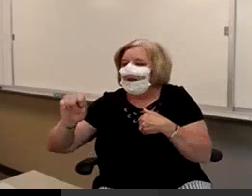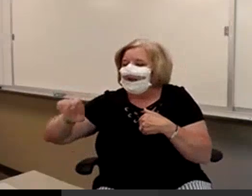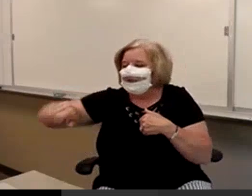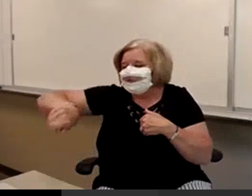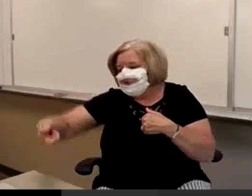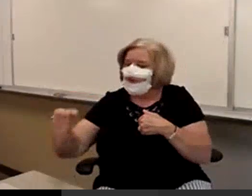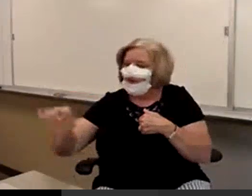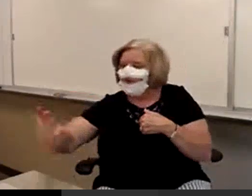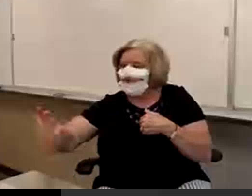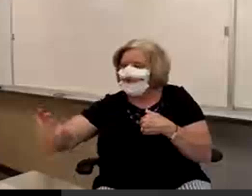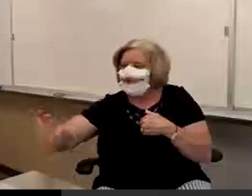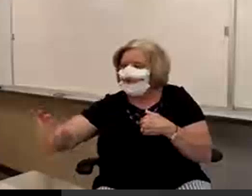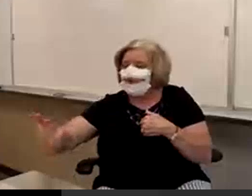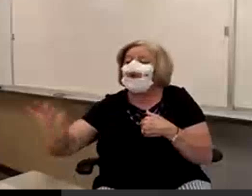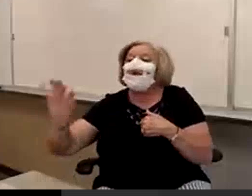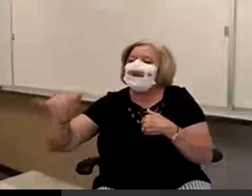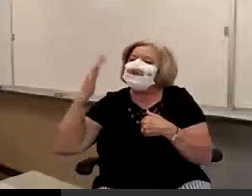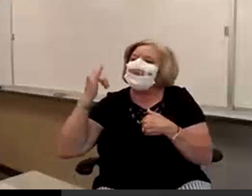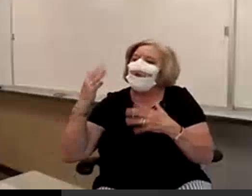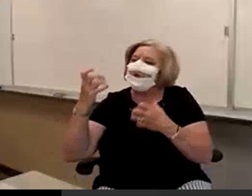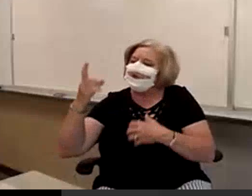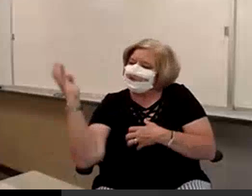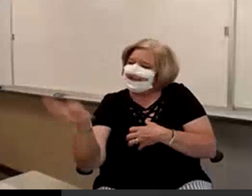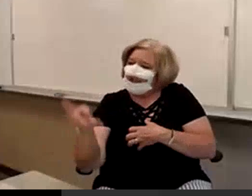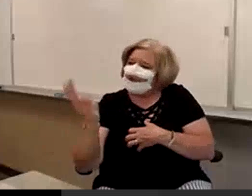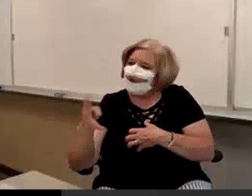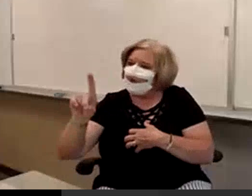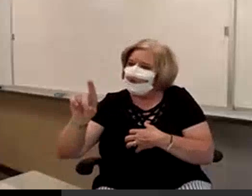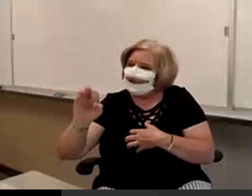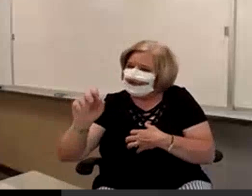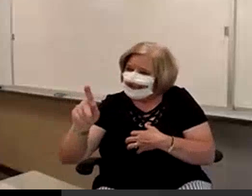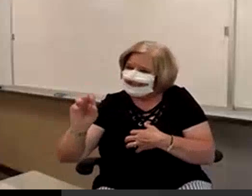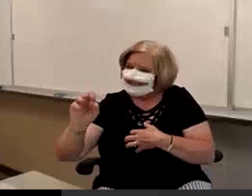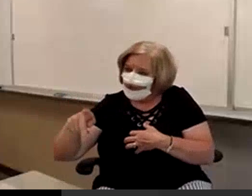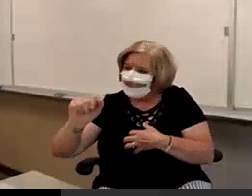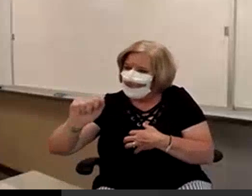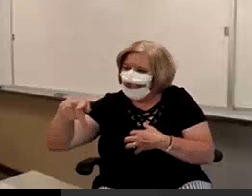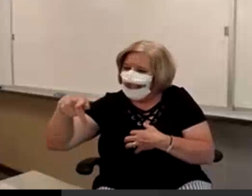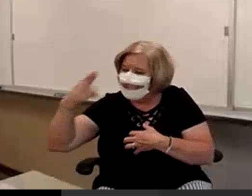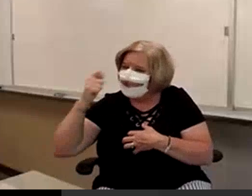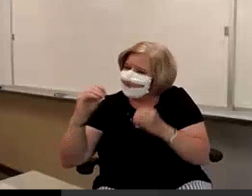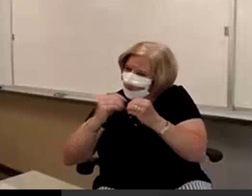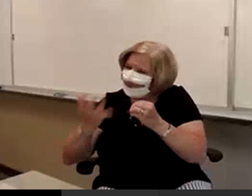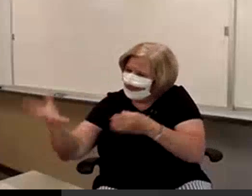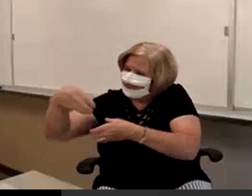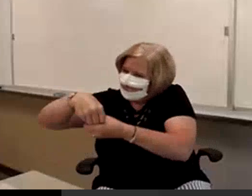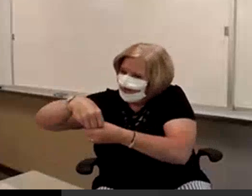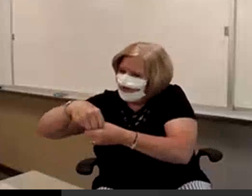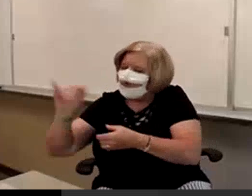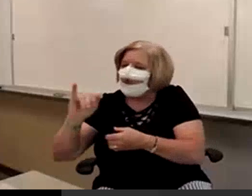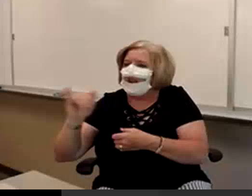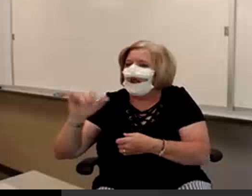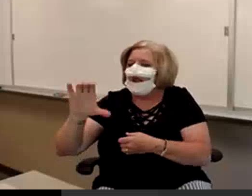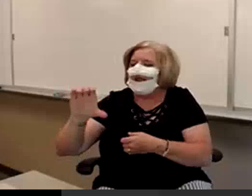that's why I wanted you guys to download the desktop app, because there's more features within it versus